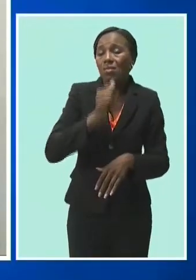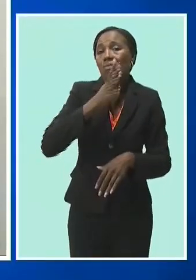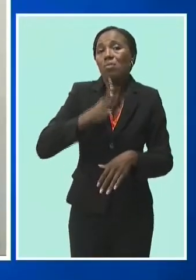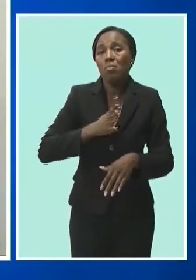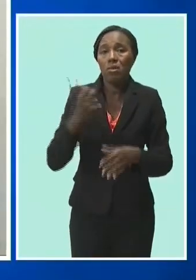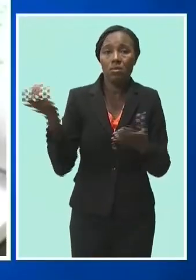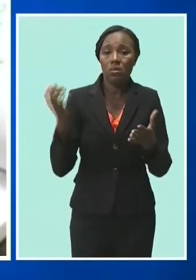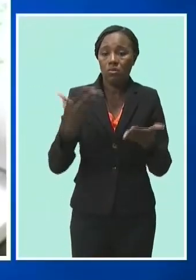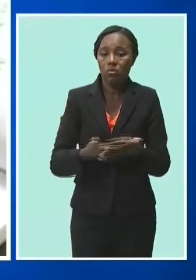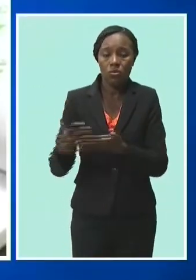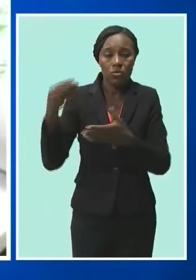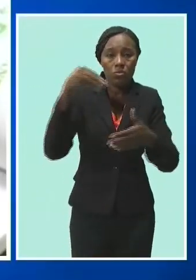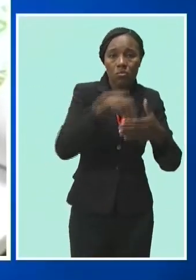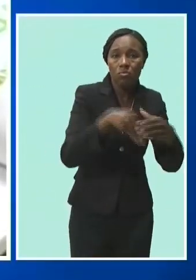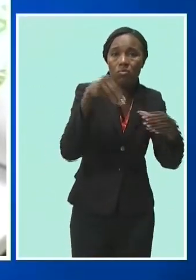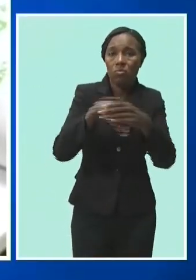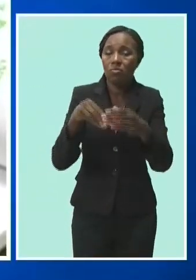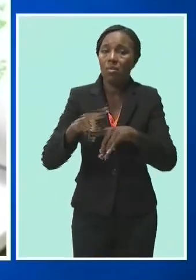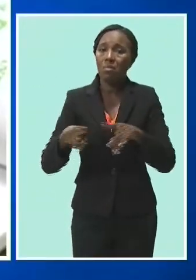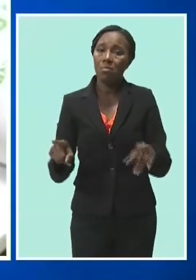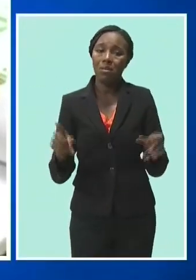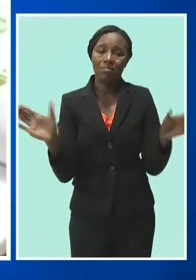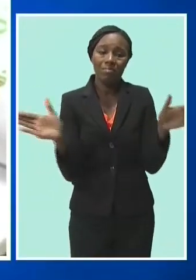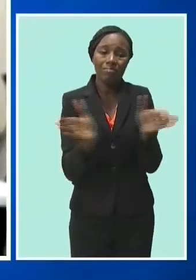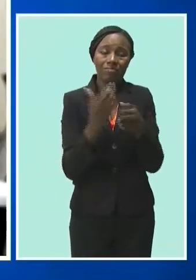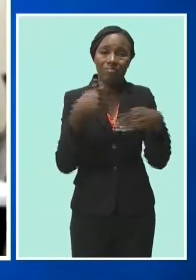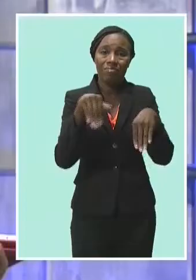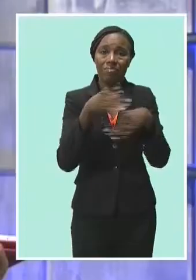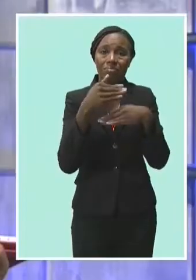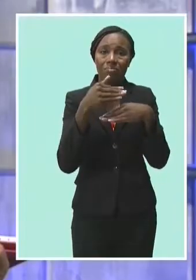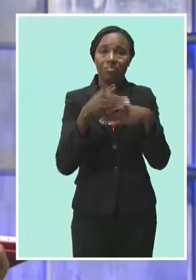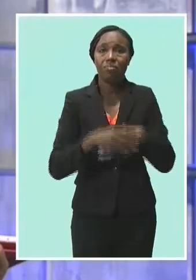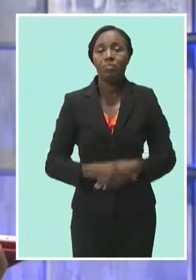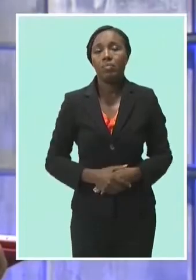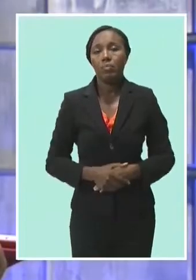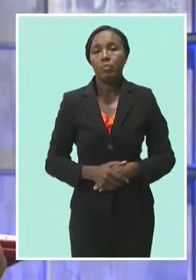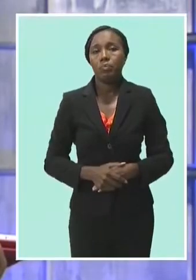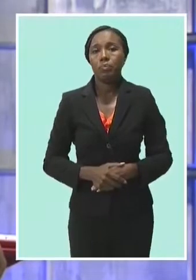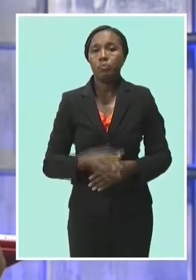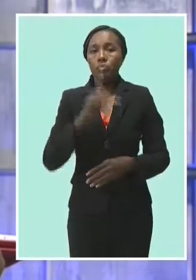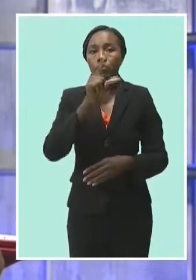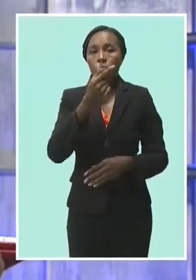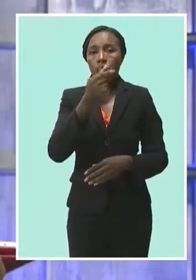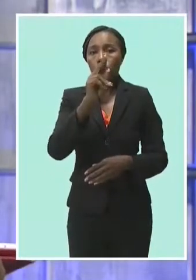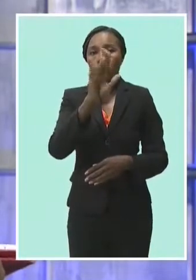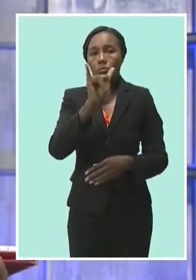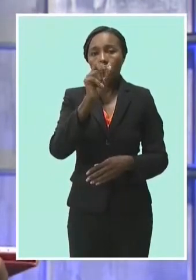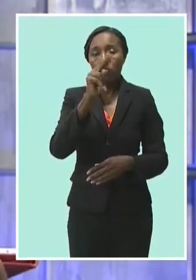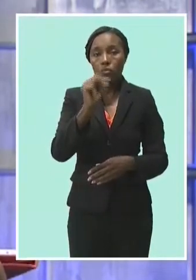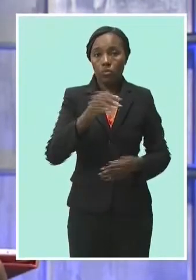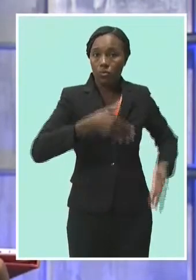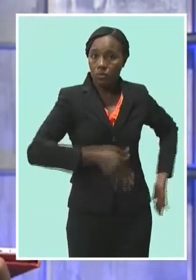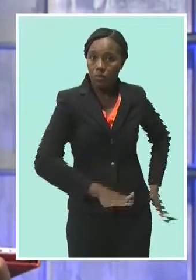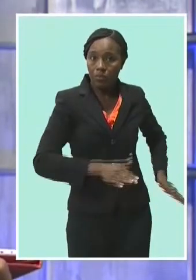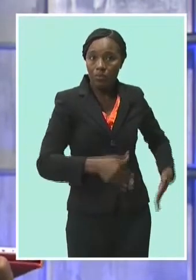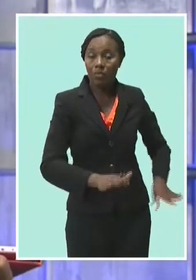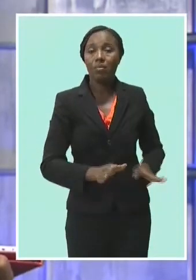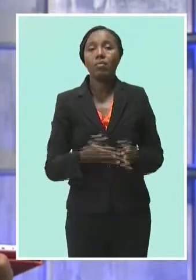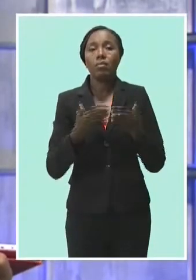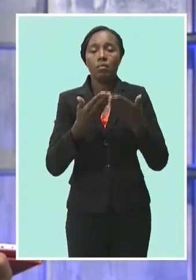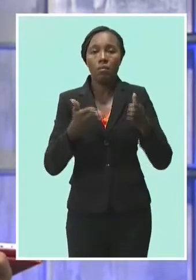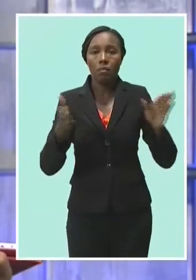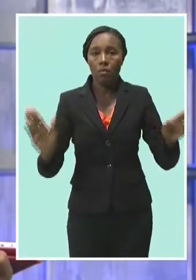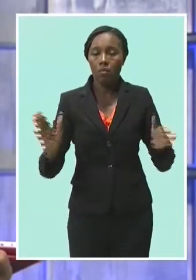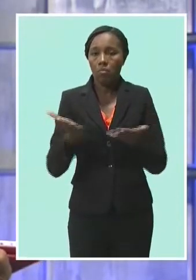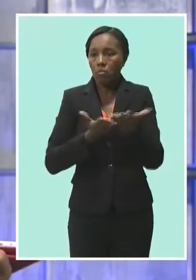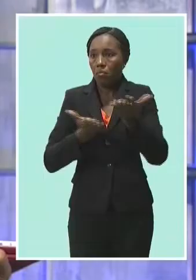urging others to establish similar schools across the country. Guyana's public service is expected to benefit significantly